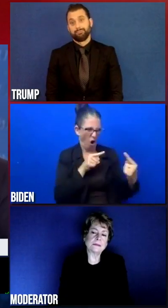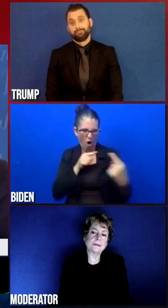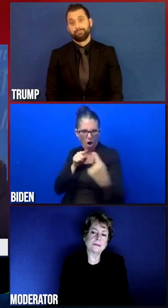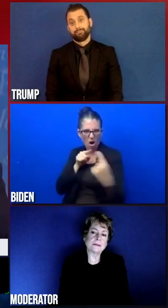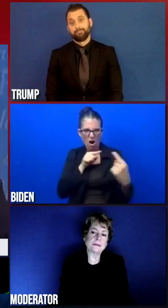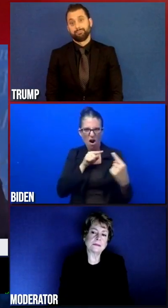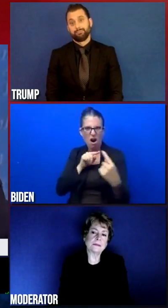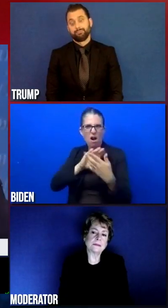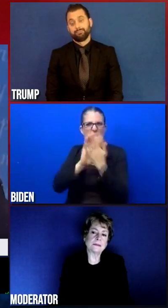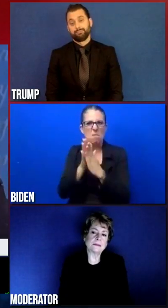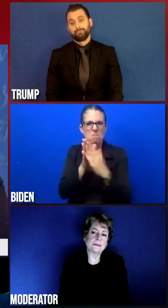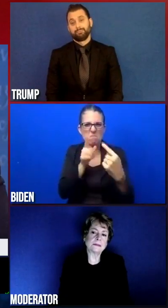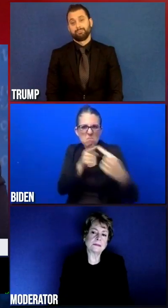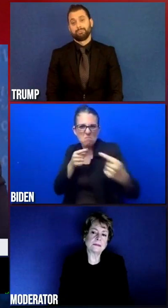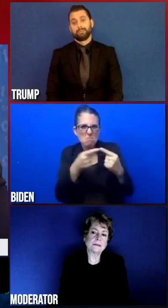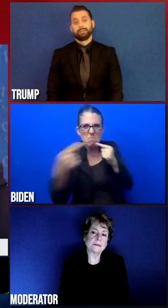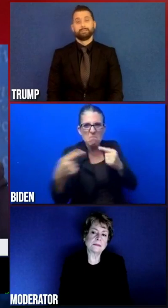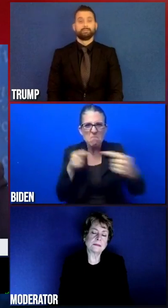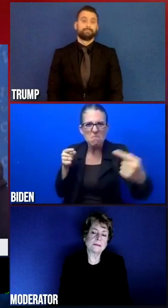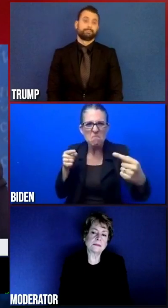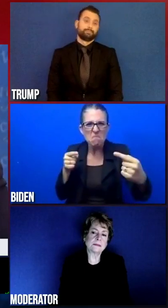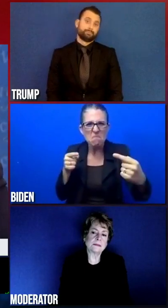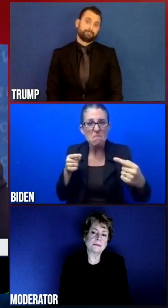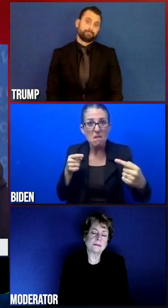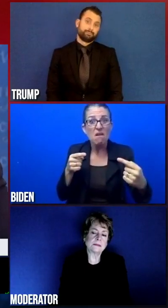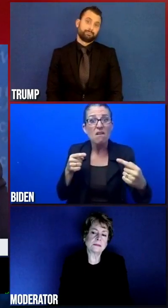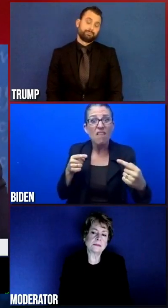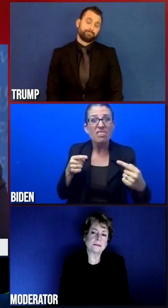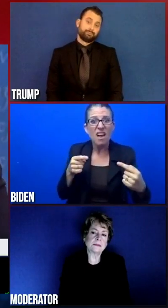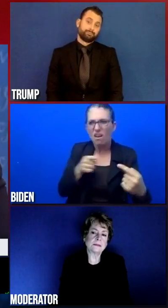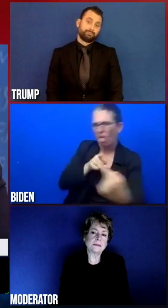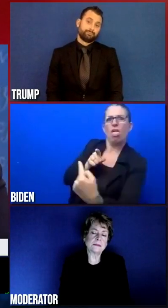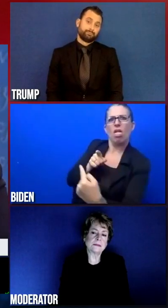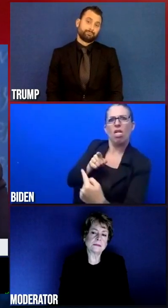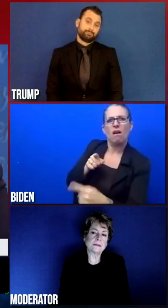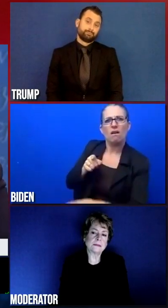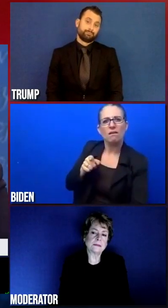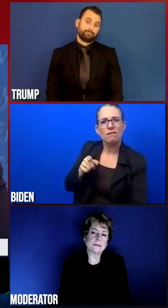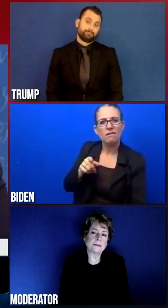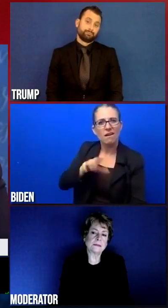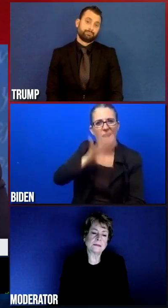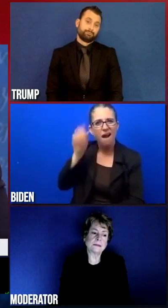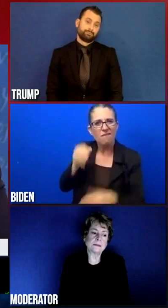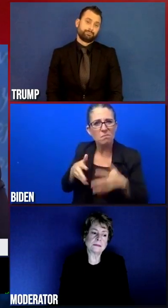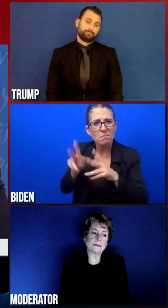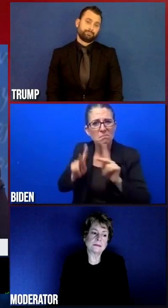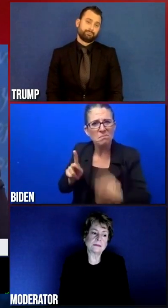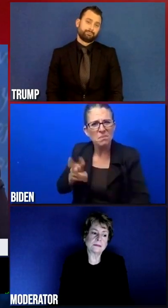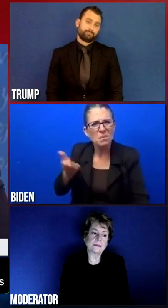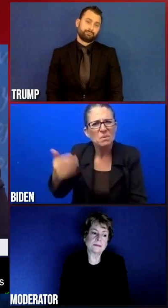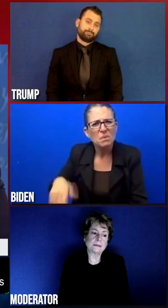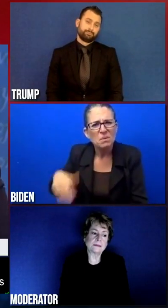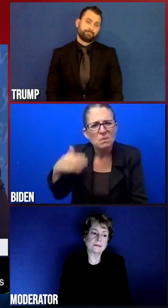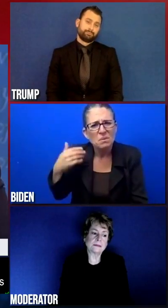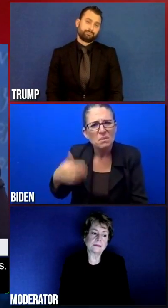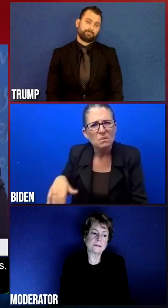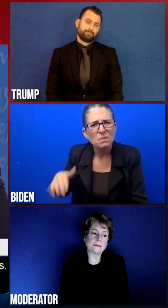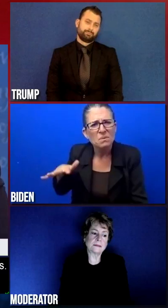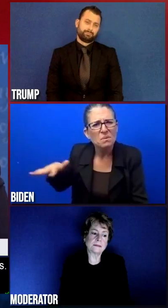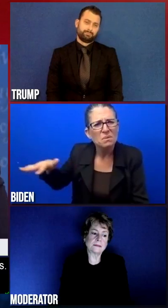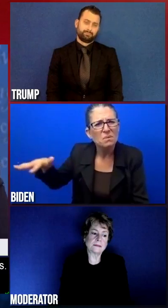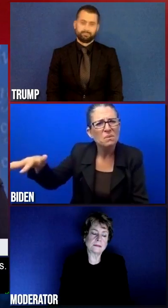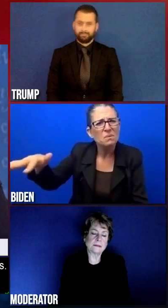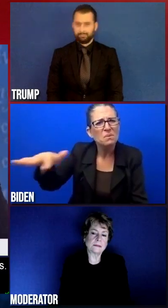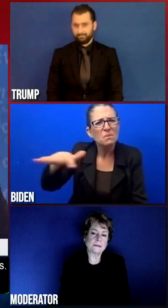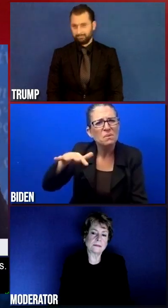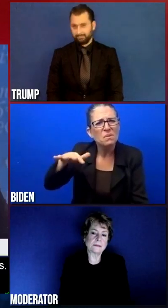in 1,000 African Americans has been killed because of the coronavirus. And if he doesn't do something quickly, by the end of the